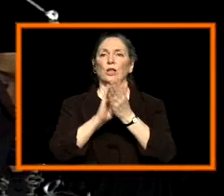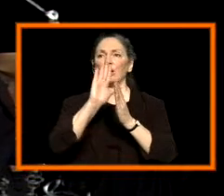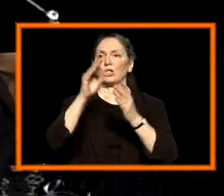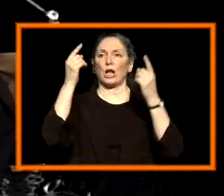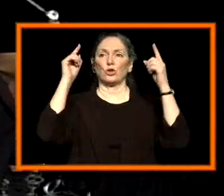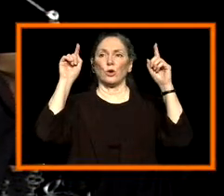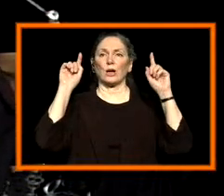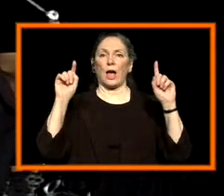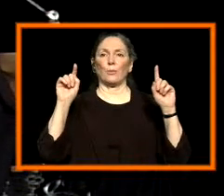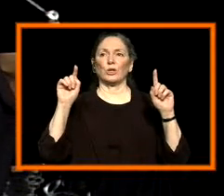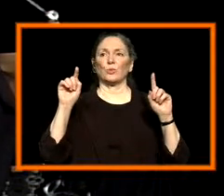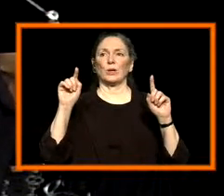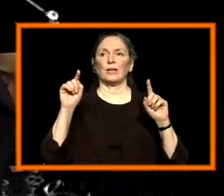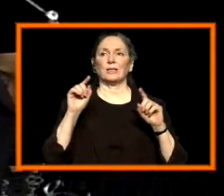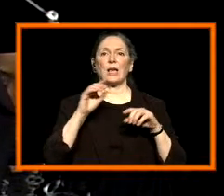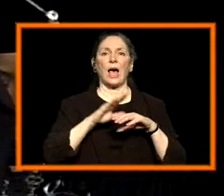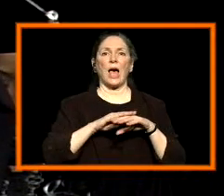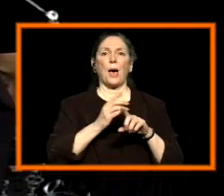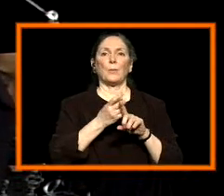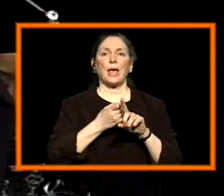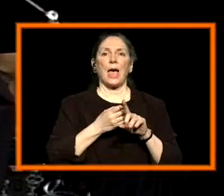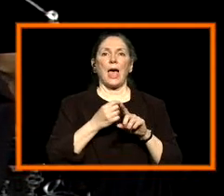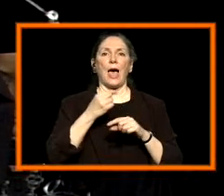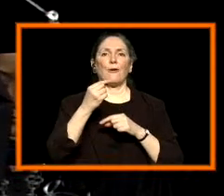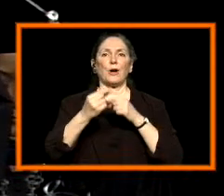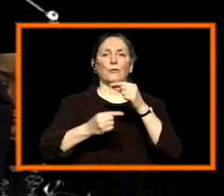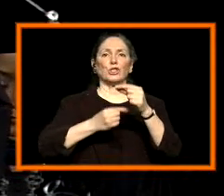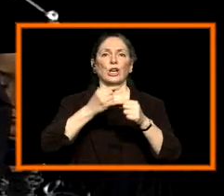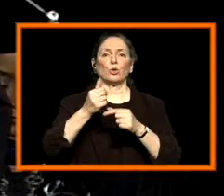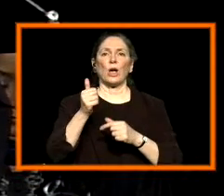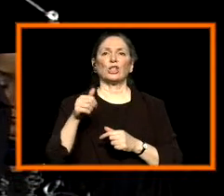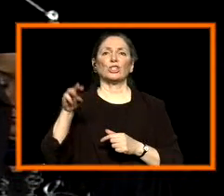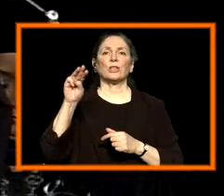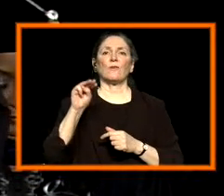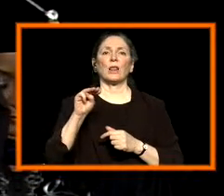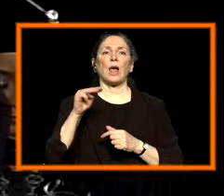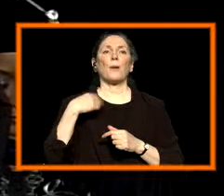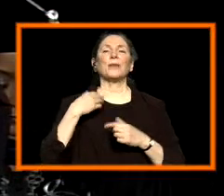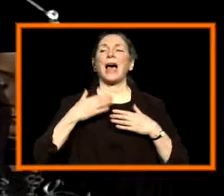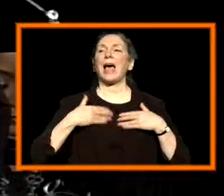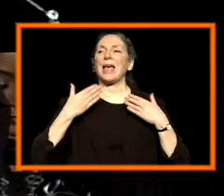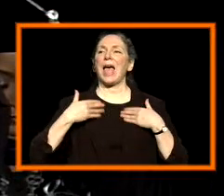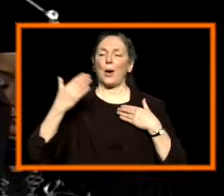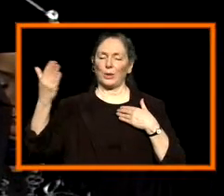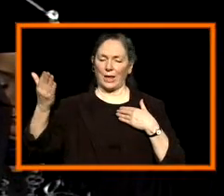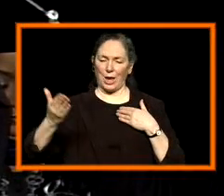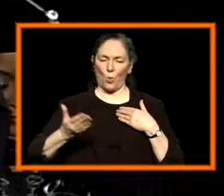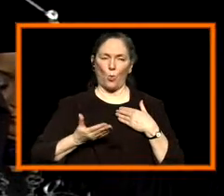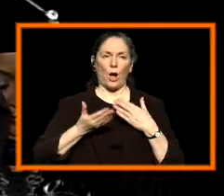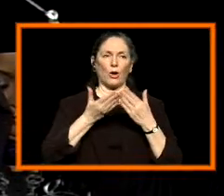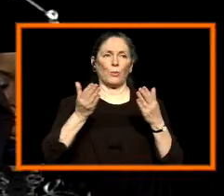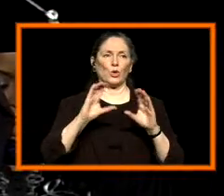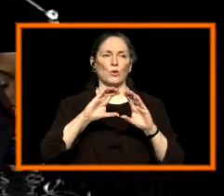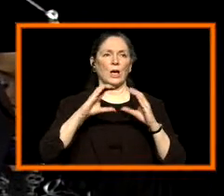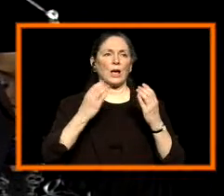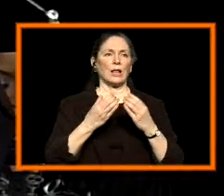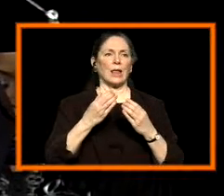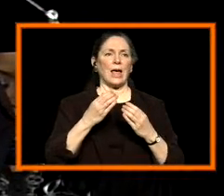your accomplishments. And on behalf of generations of alumni, I happily welcome you, the class